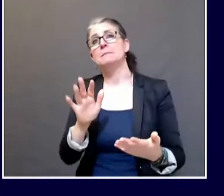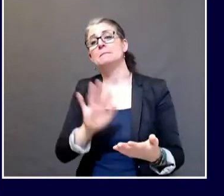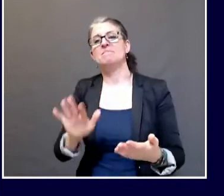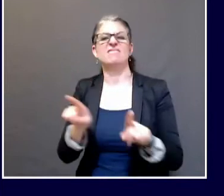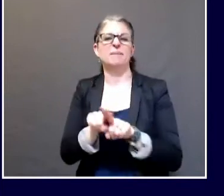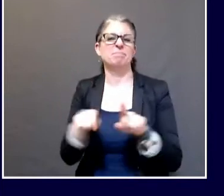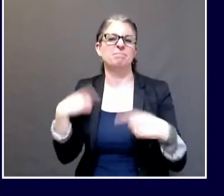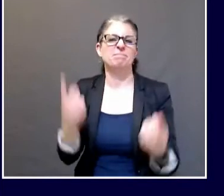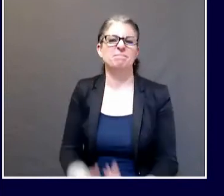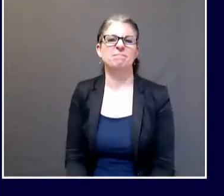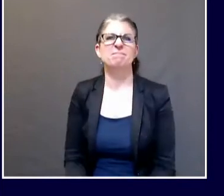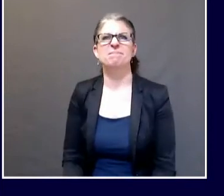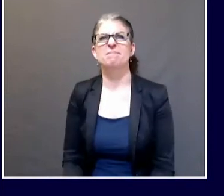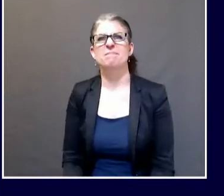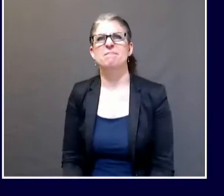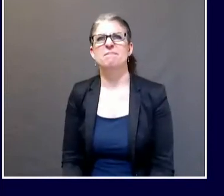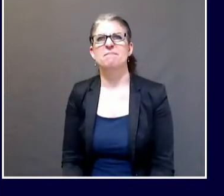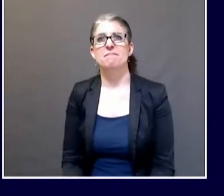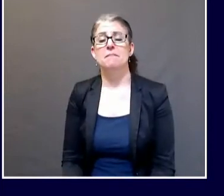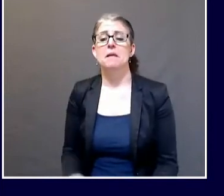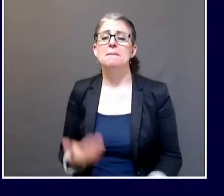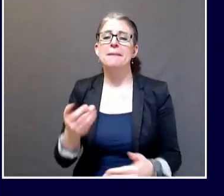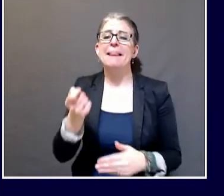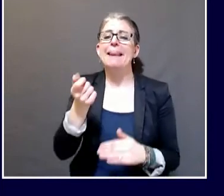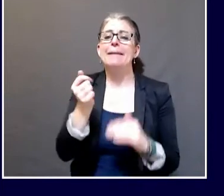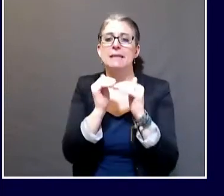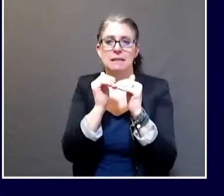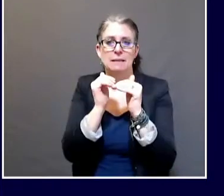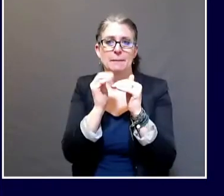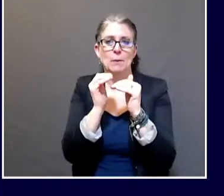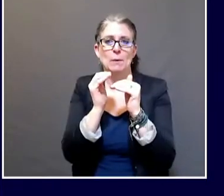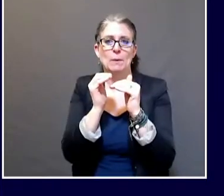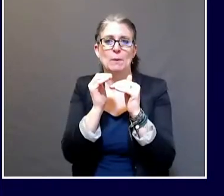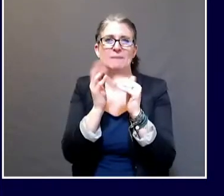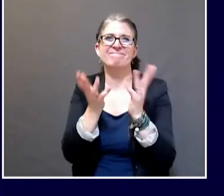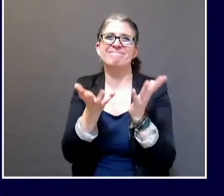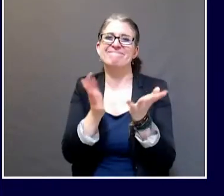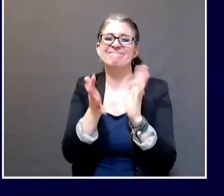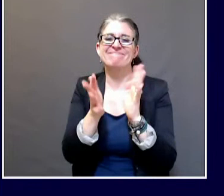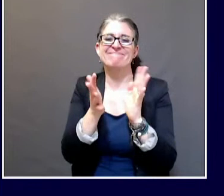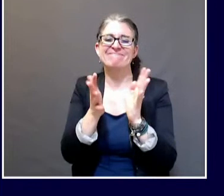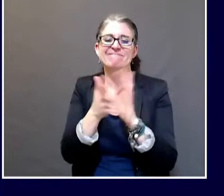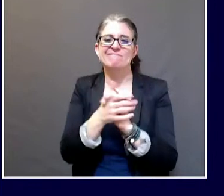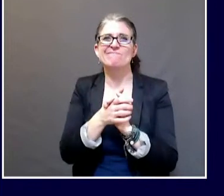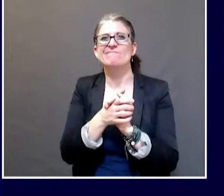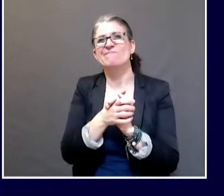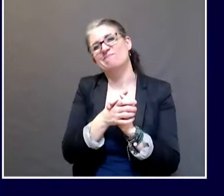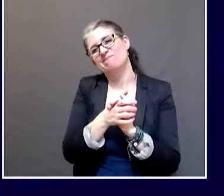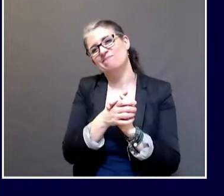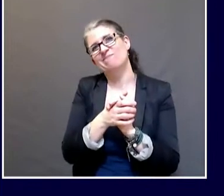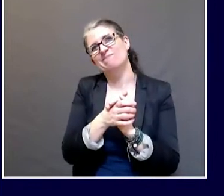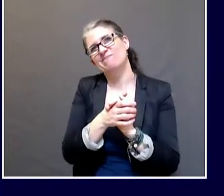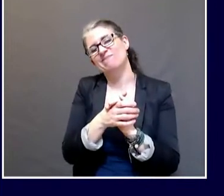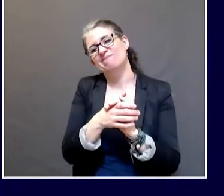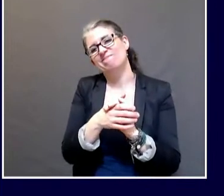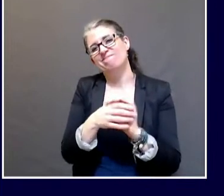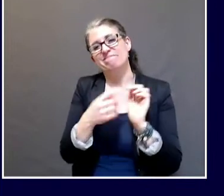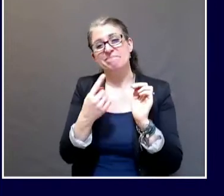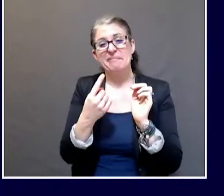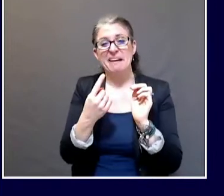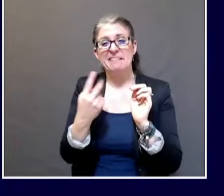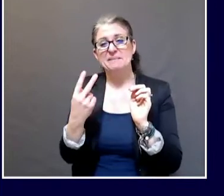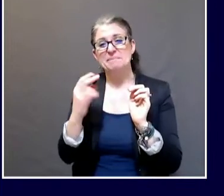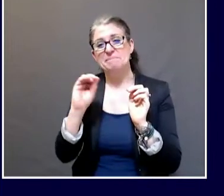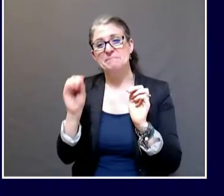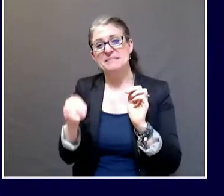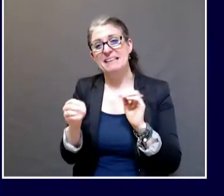if anything, a very small, low single-digit percentage increase, but not to expect significant increases. We're confirming that with